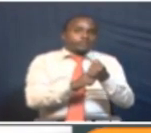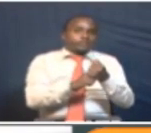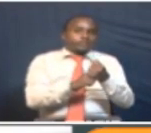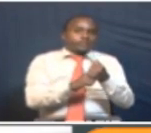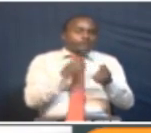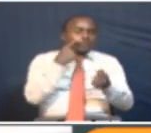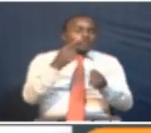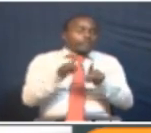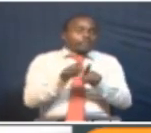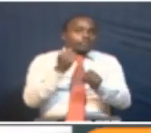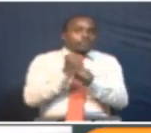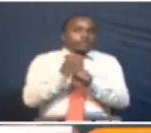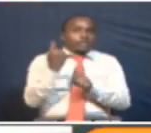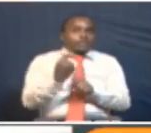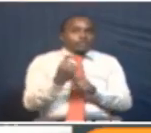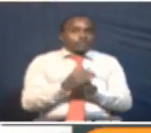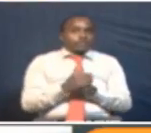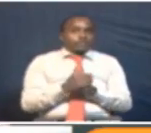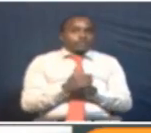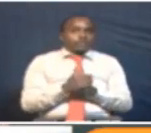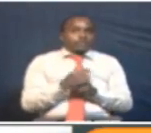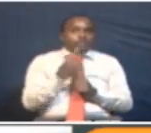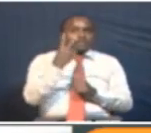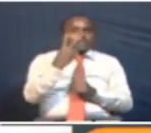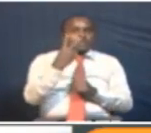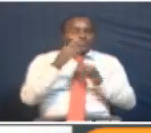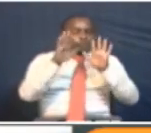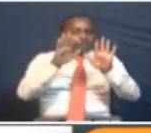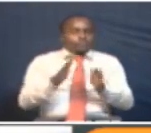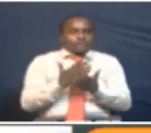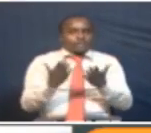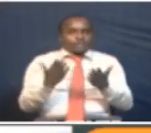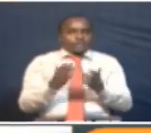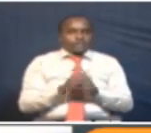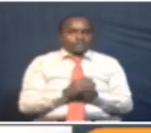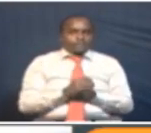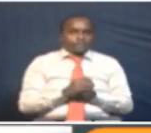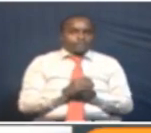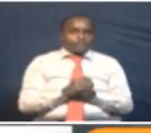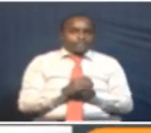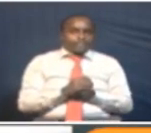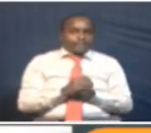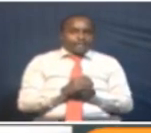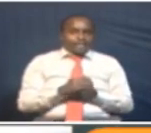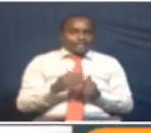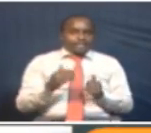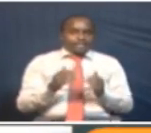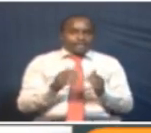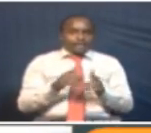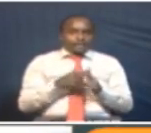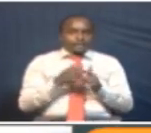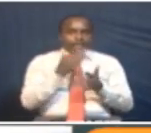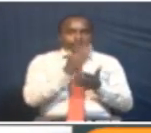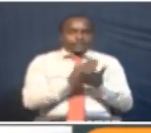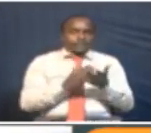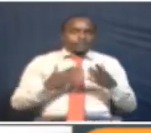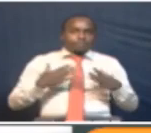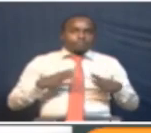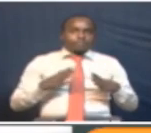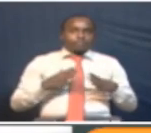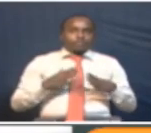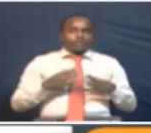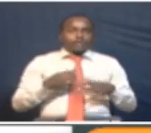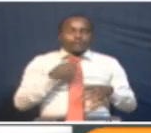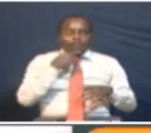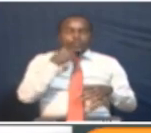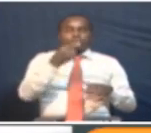lone ranger. Now those are two critical things, and they have happened. They have then, you know, some people even ended up floating the name of the deputy